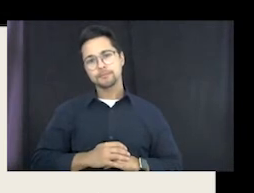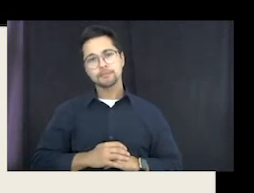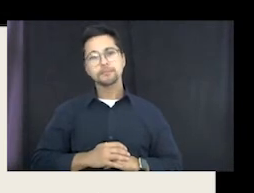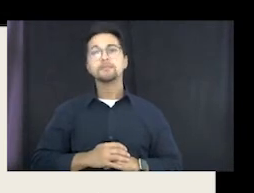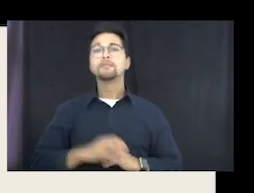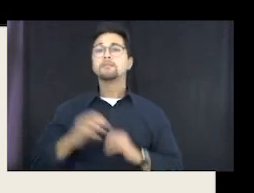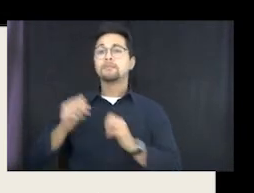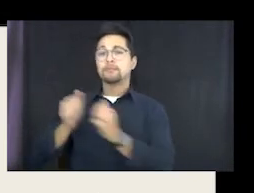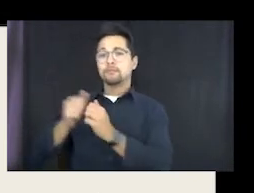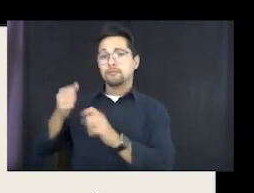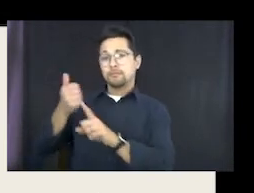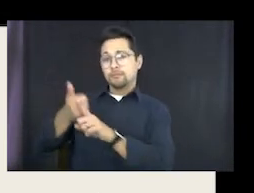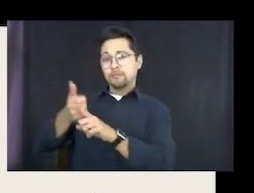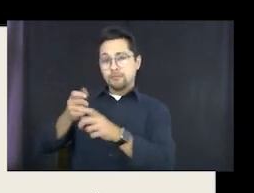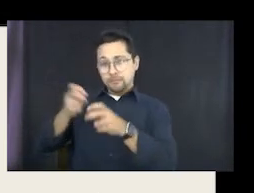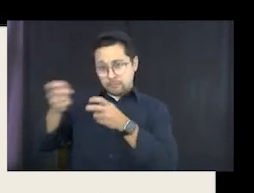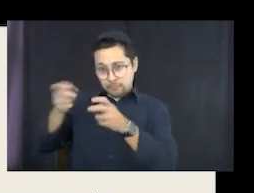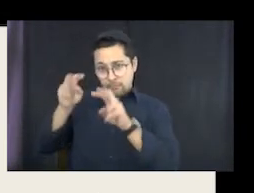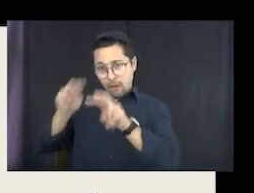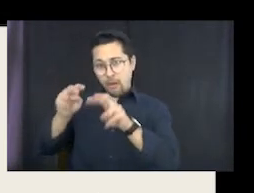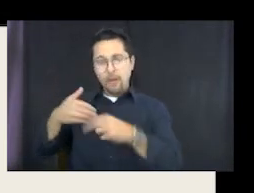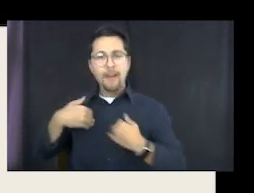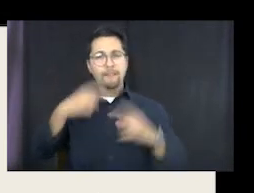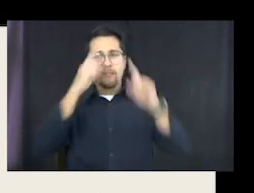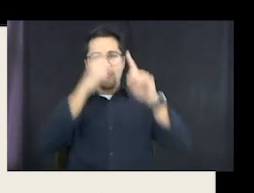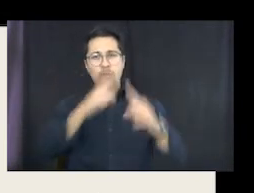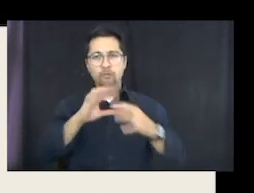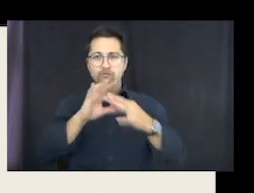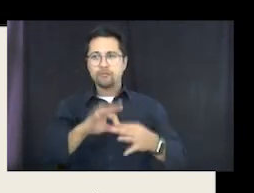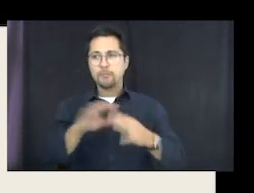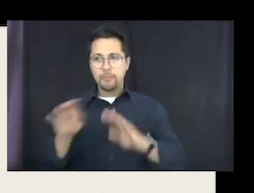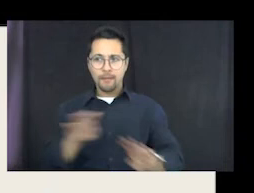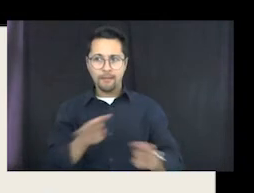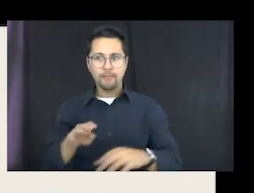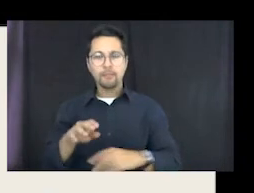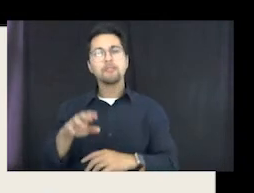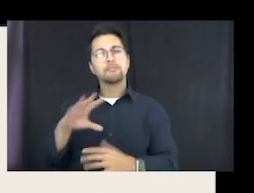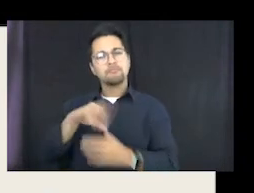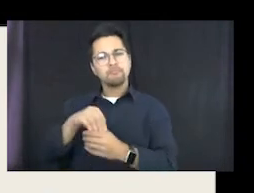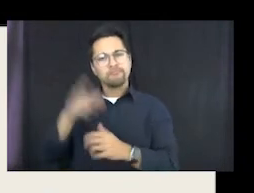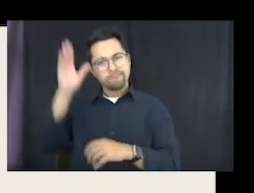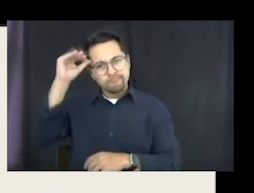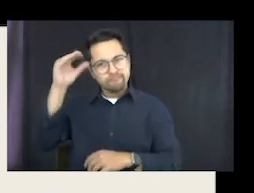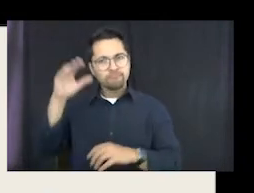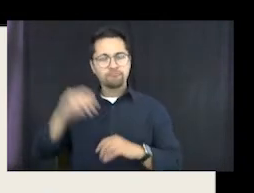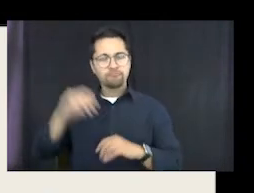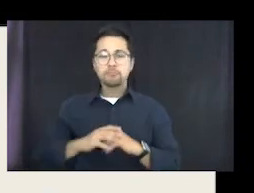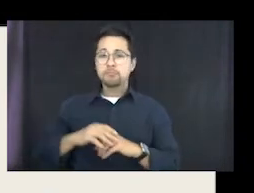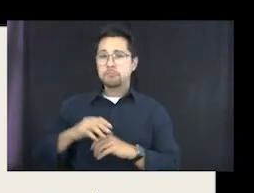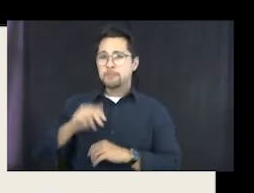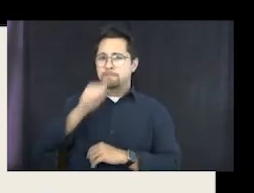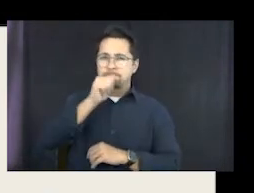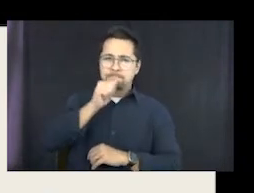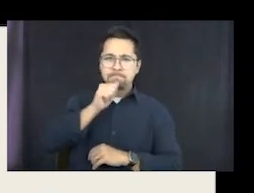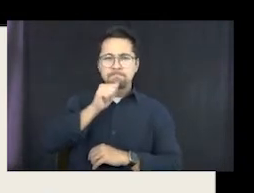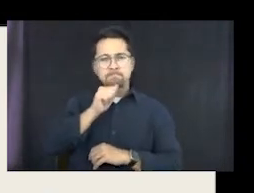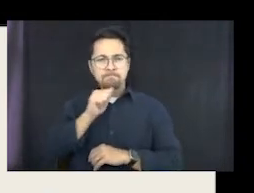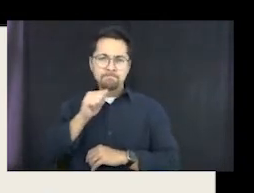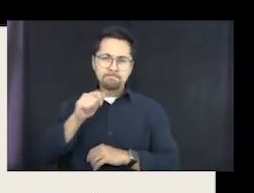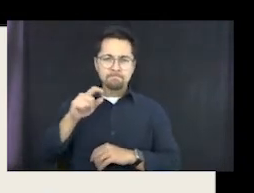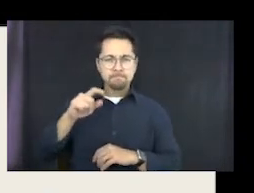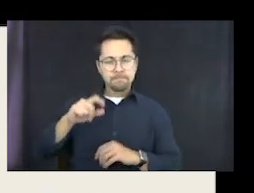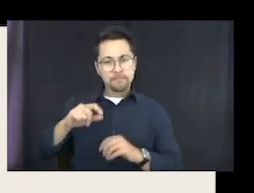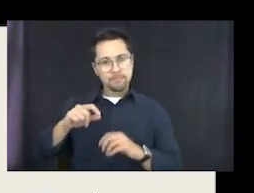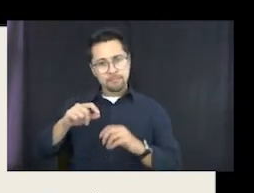Along with self-monitoring, we have goal-directed behavior. This involves persistence. Perseverance, maintaining the effort